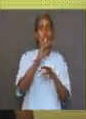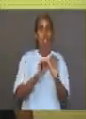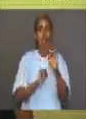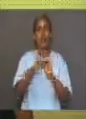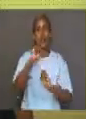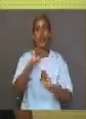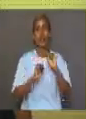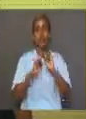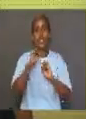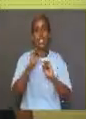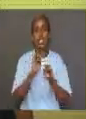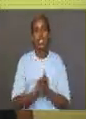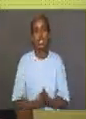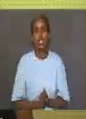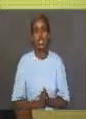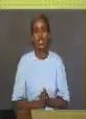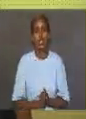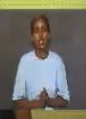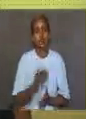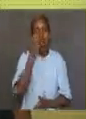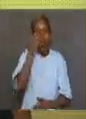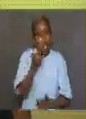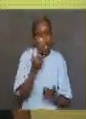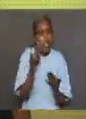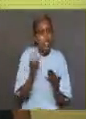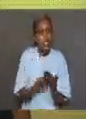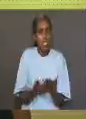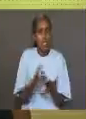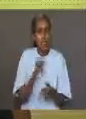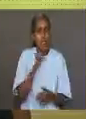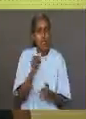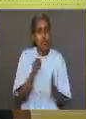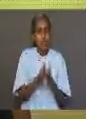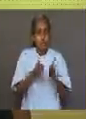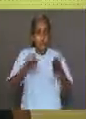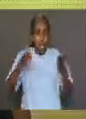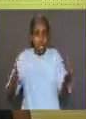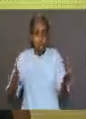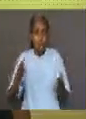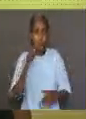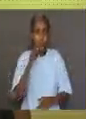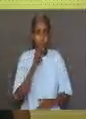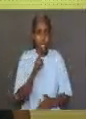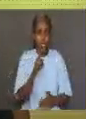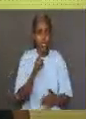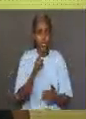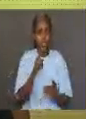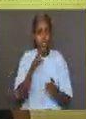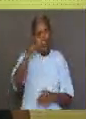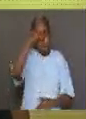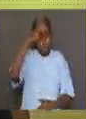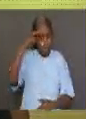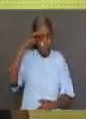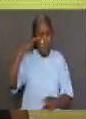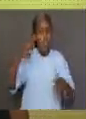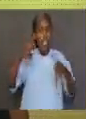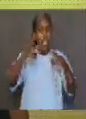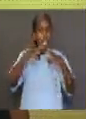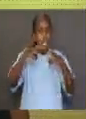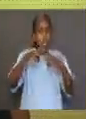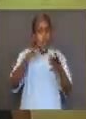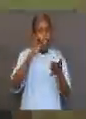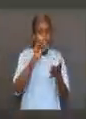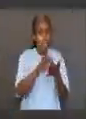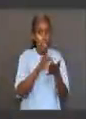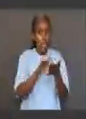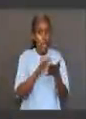computations. While they are not as widespread as they once were because of electronic